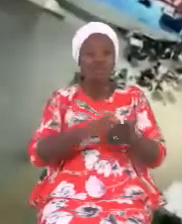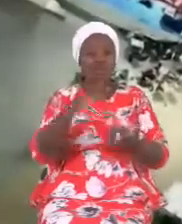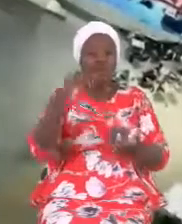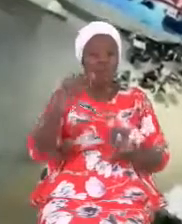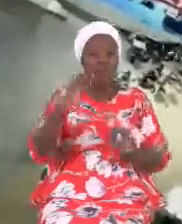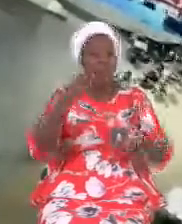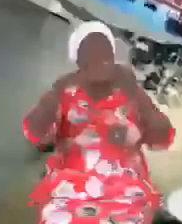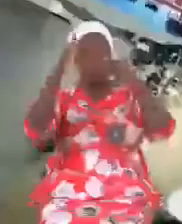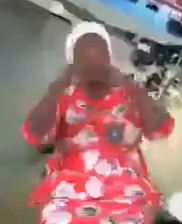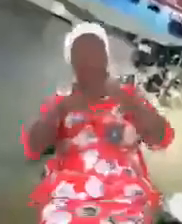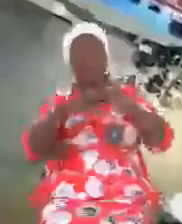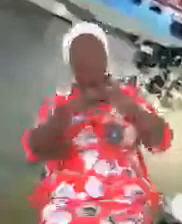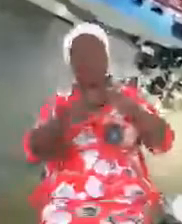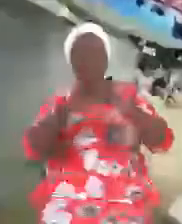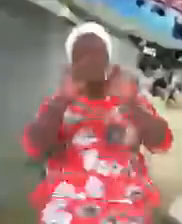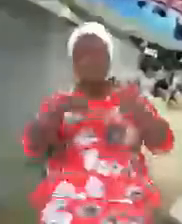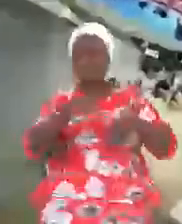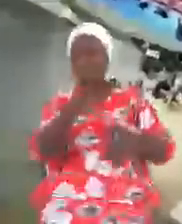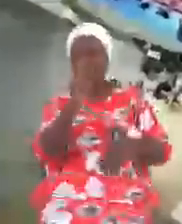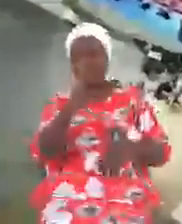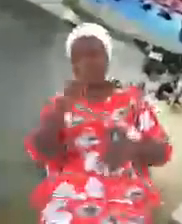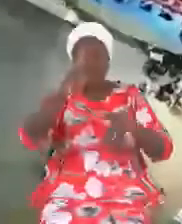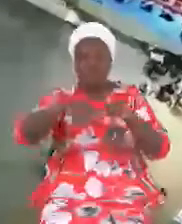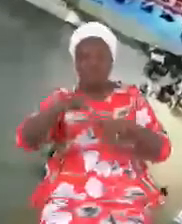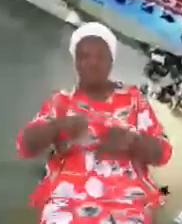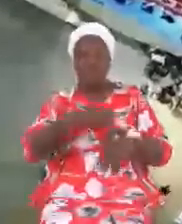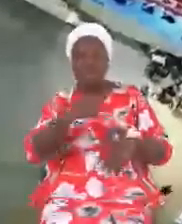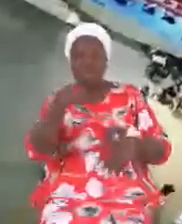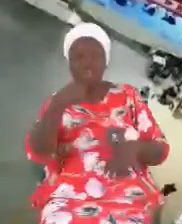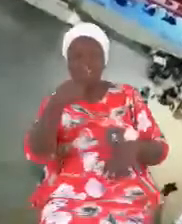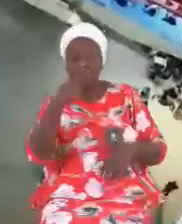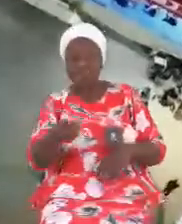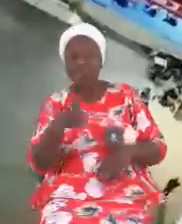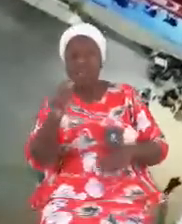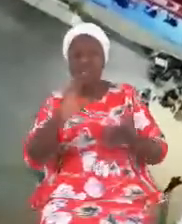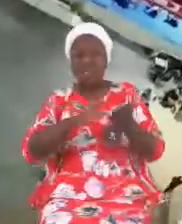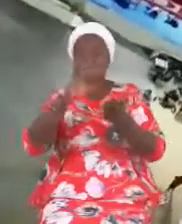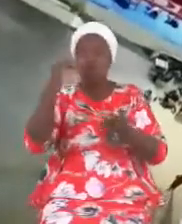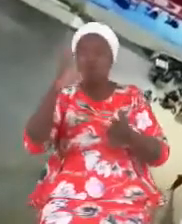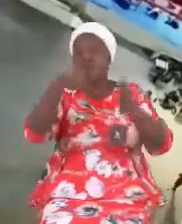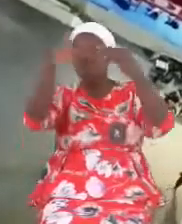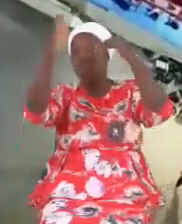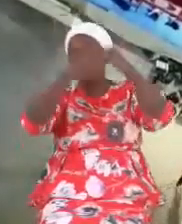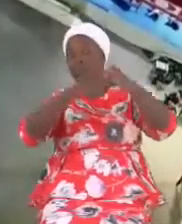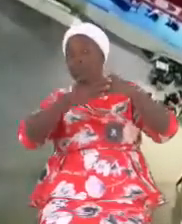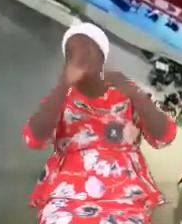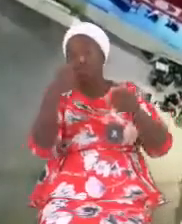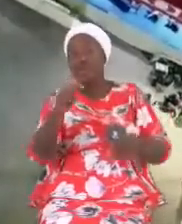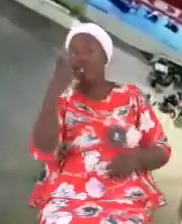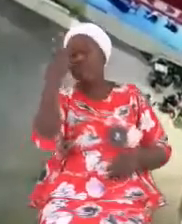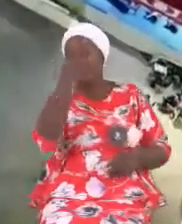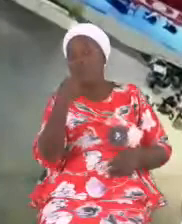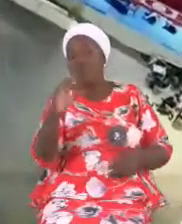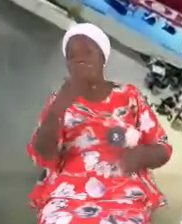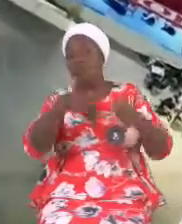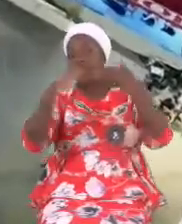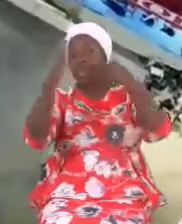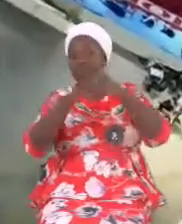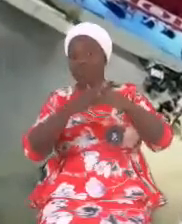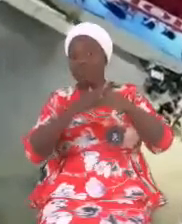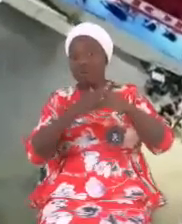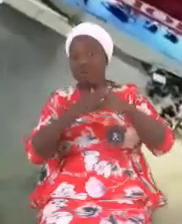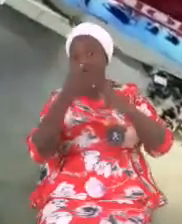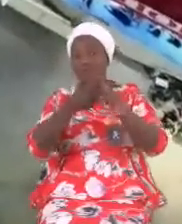Could anybody sit down and tell you the glory of heaven, the beauty of heaven, from morning